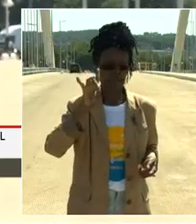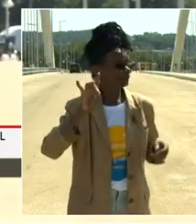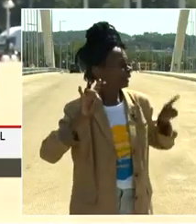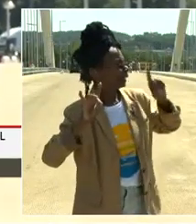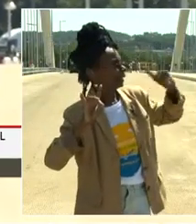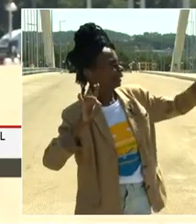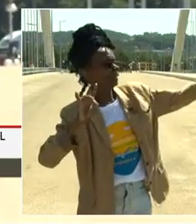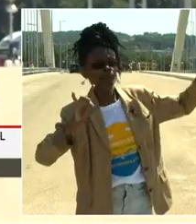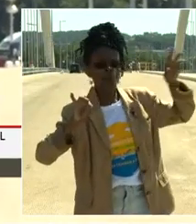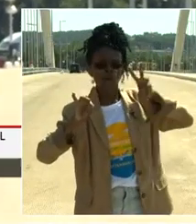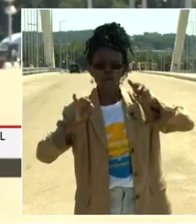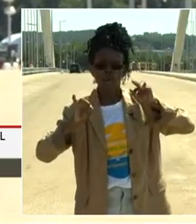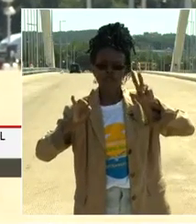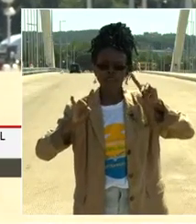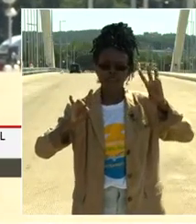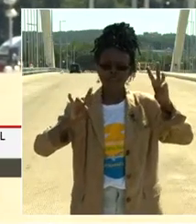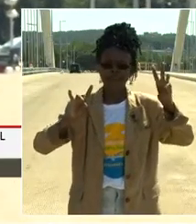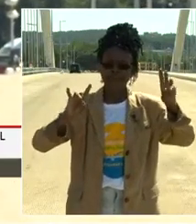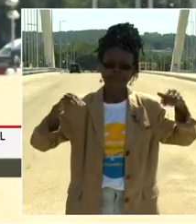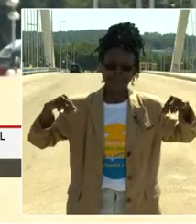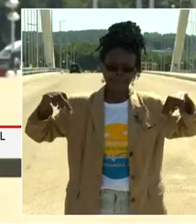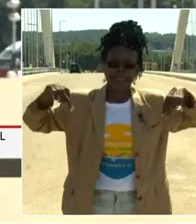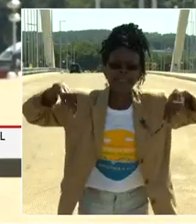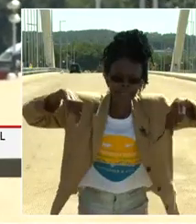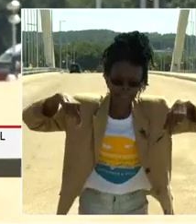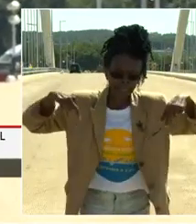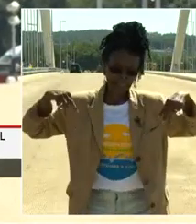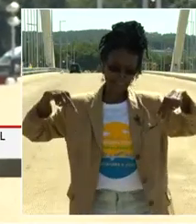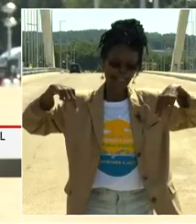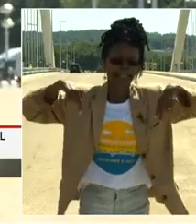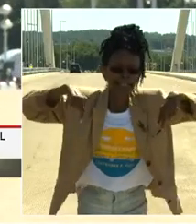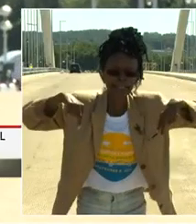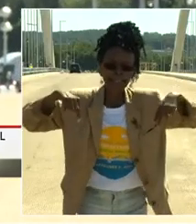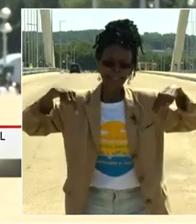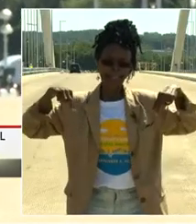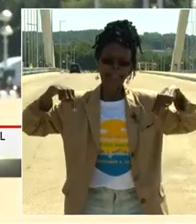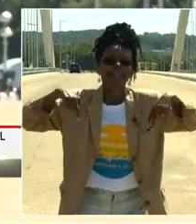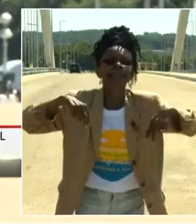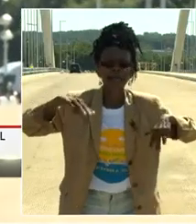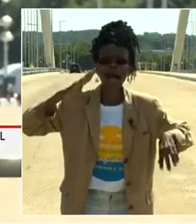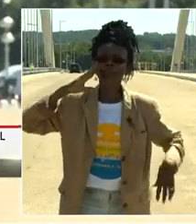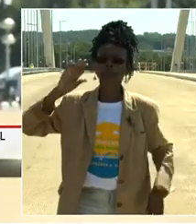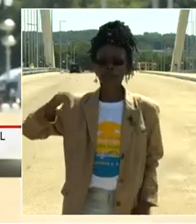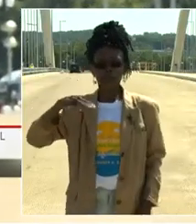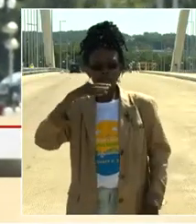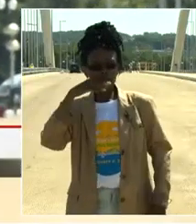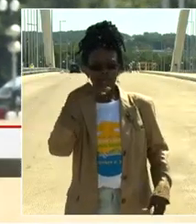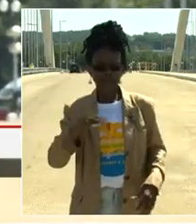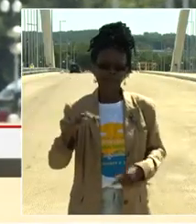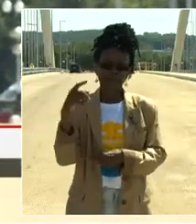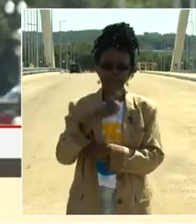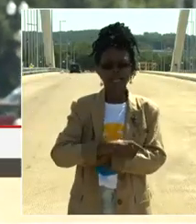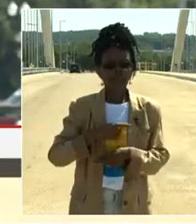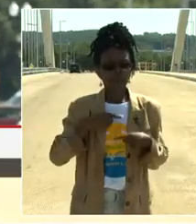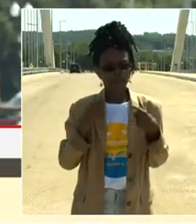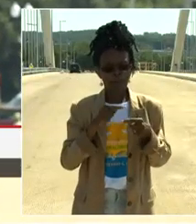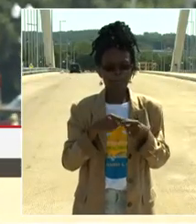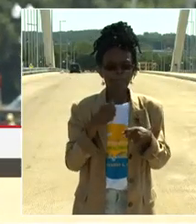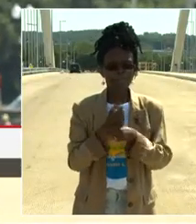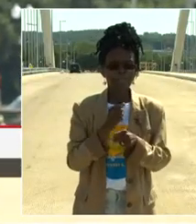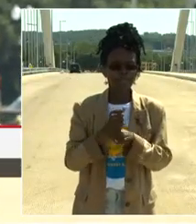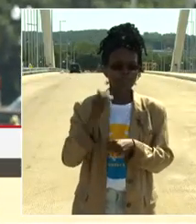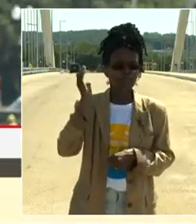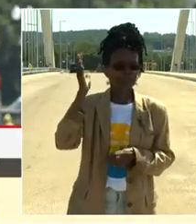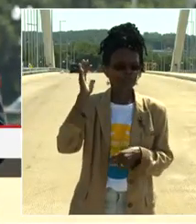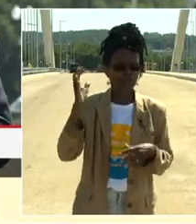morning, everybody, and thank you for coming out. I know it's sunny and hot, so I will try to be somewhat brief here. But a lot of thank yous